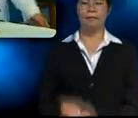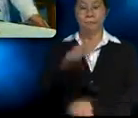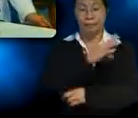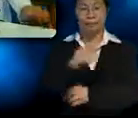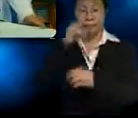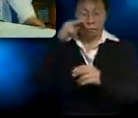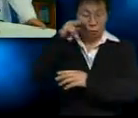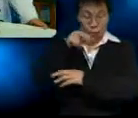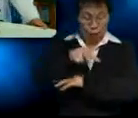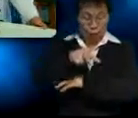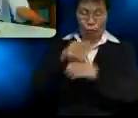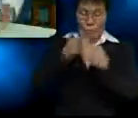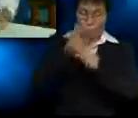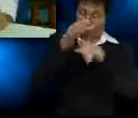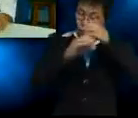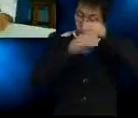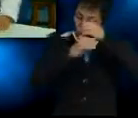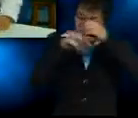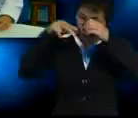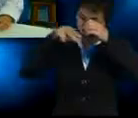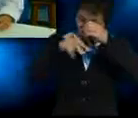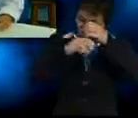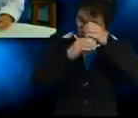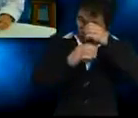and observe through the microscope.